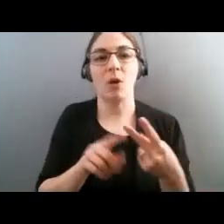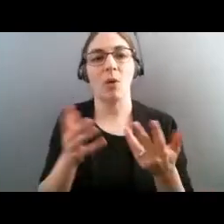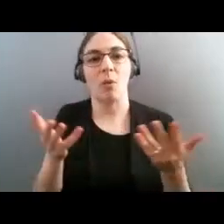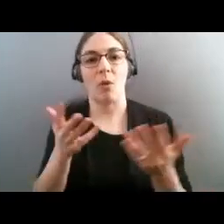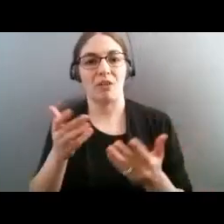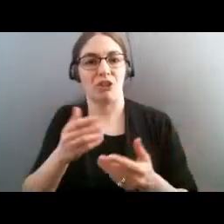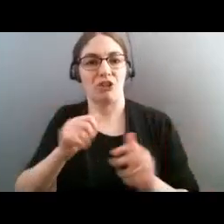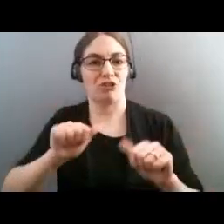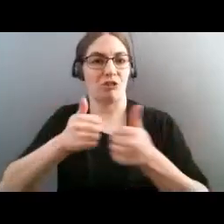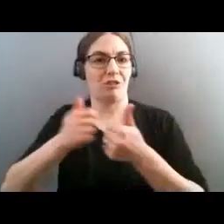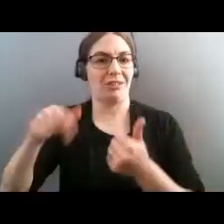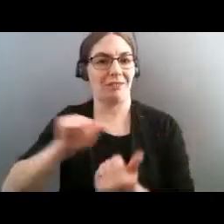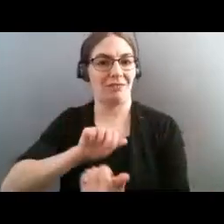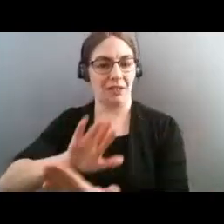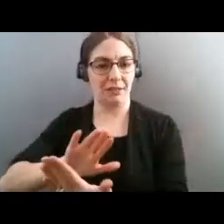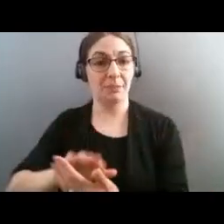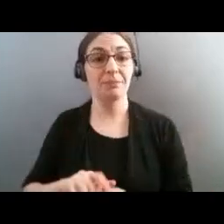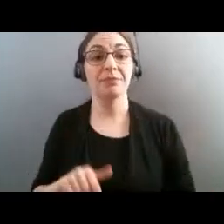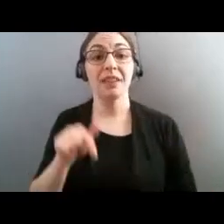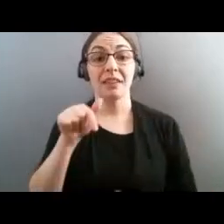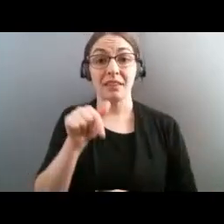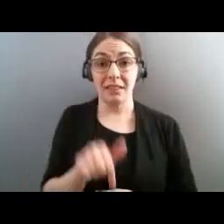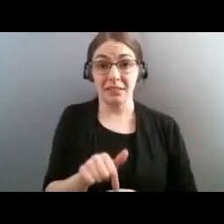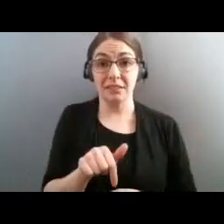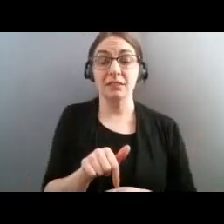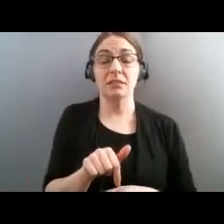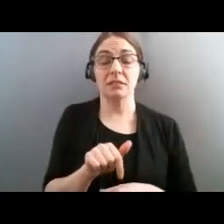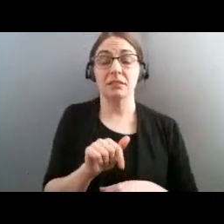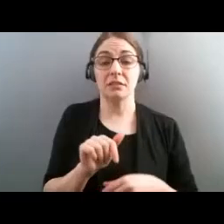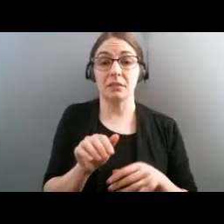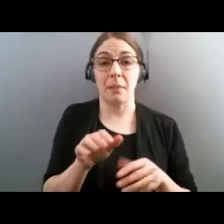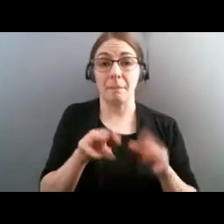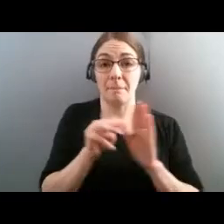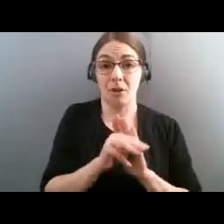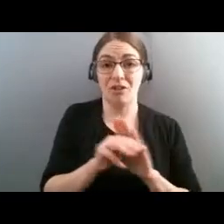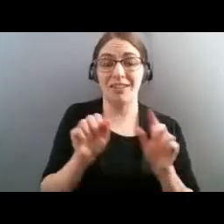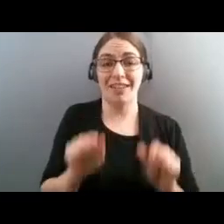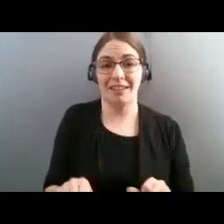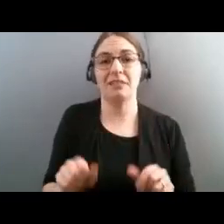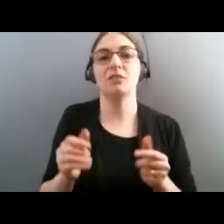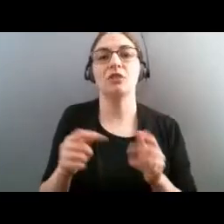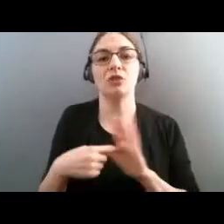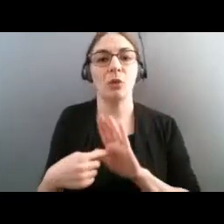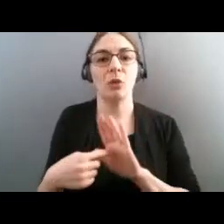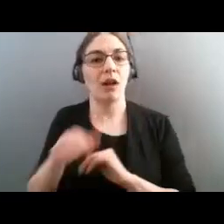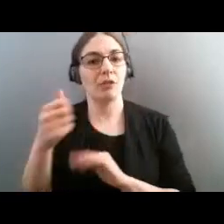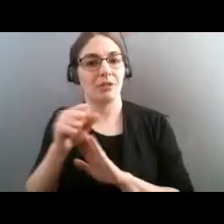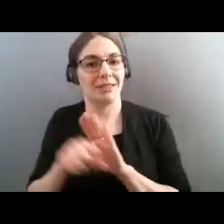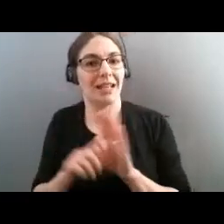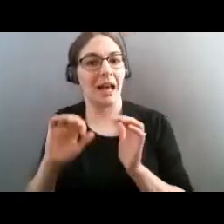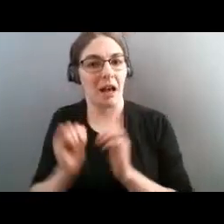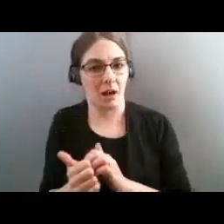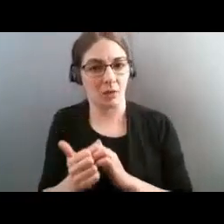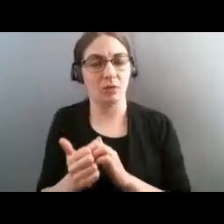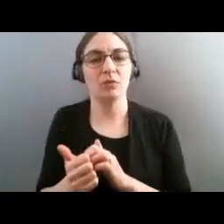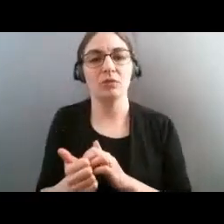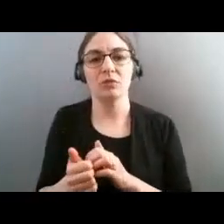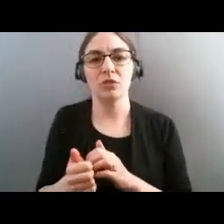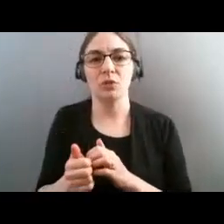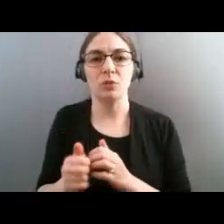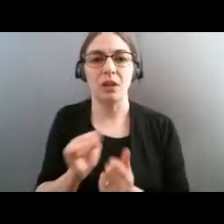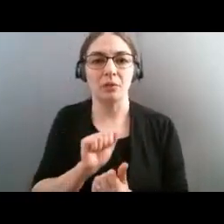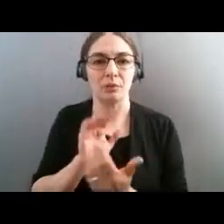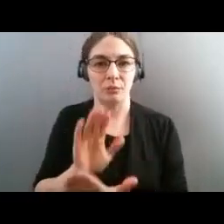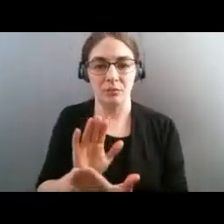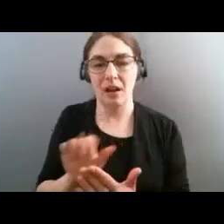as a model for how other states can better support their diverse communities. The Virginia Board for People with Disabilities is